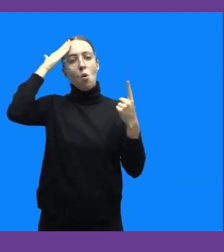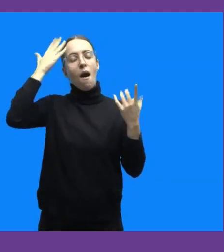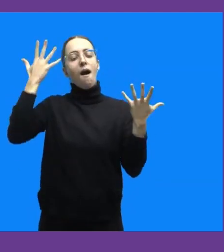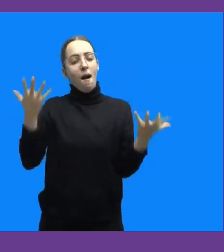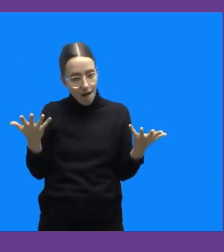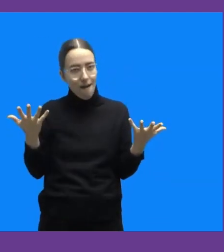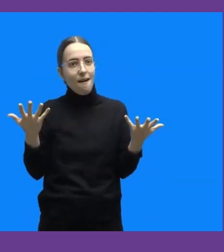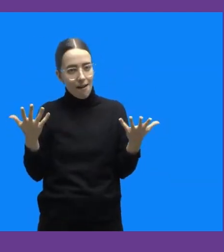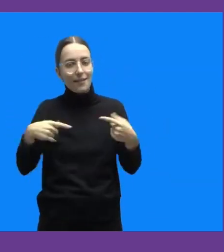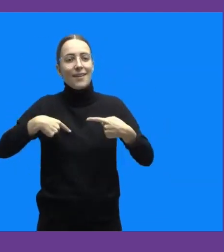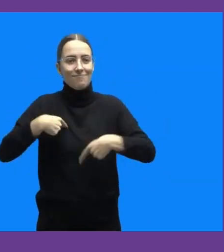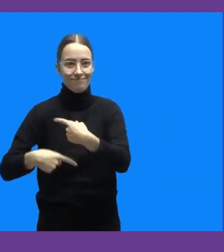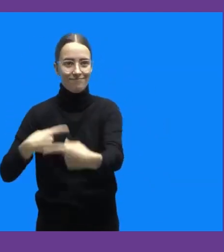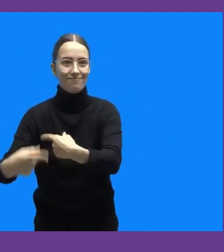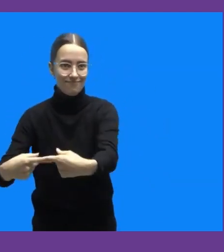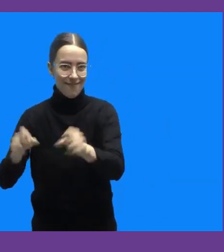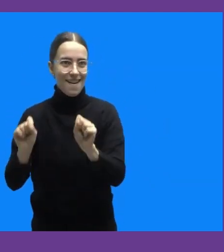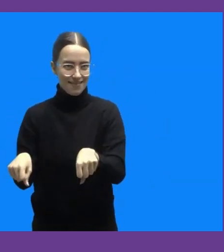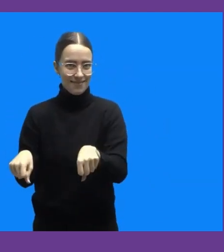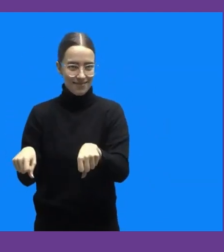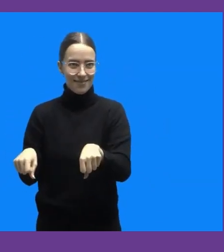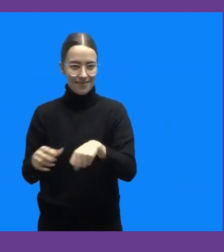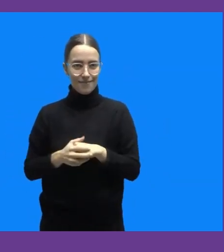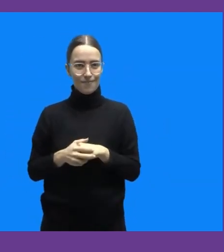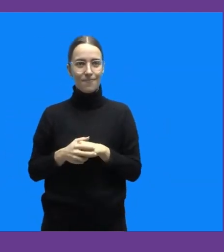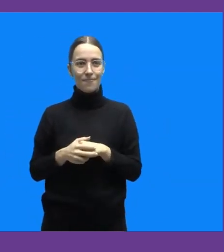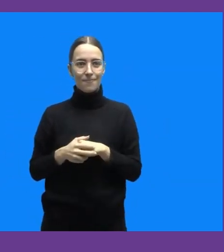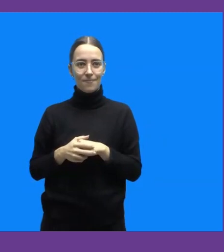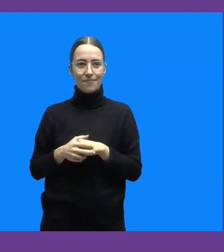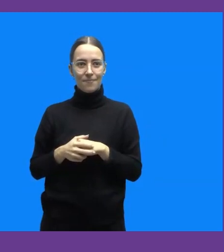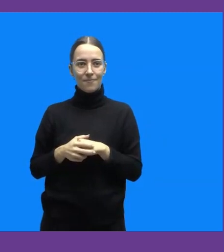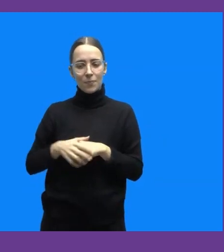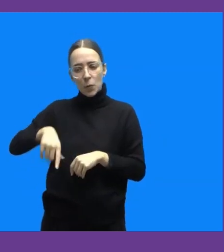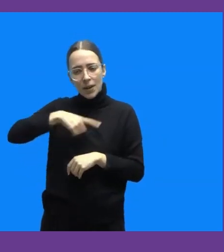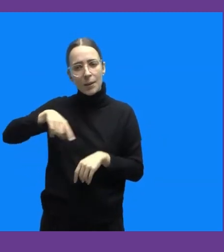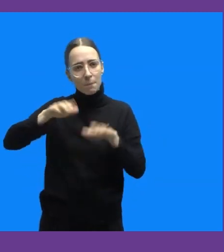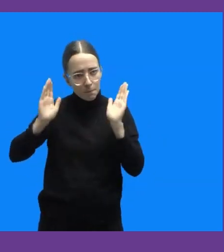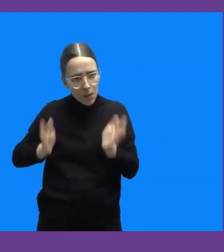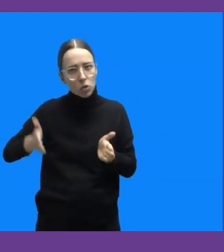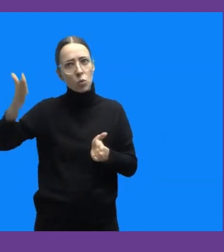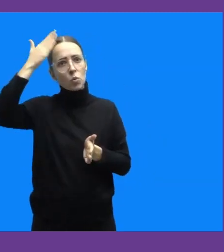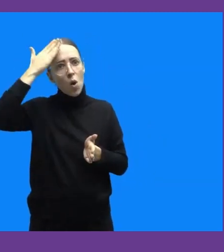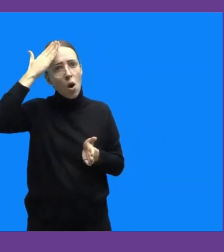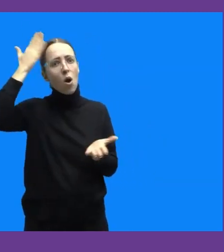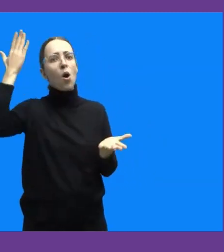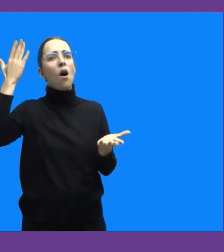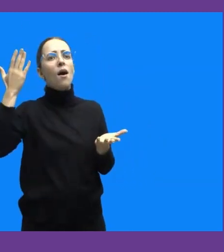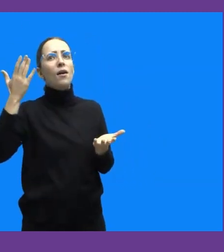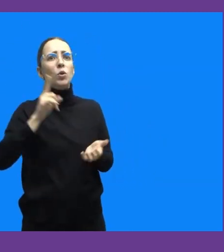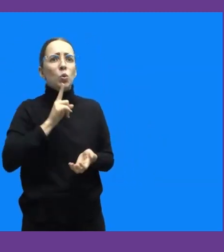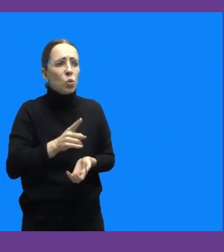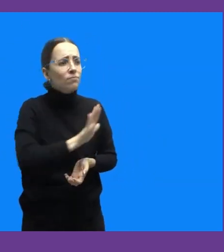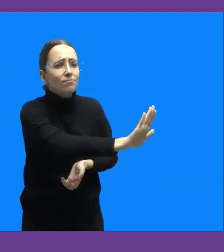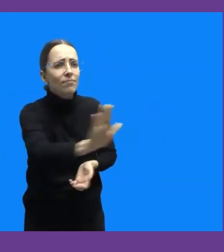based on what we know, what we really know, and what people are telling us they need. So Thank you